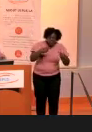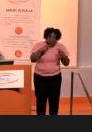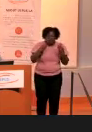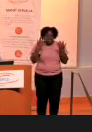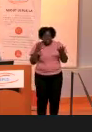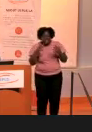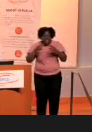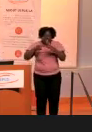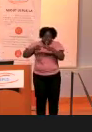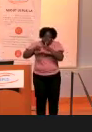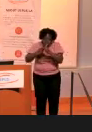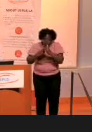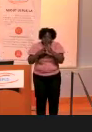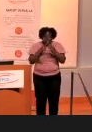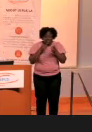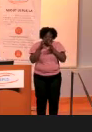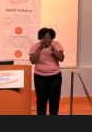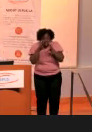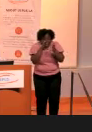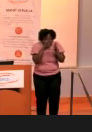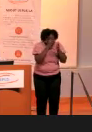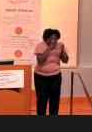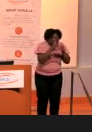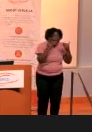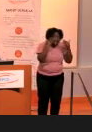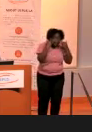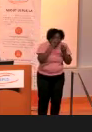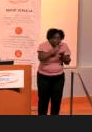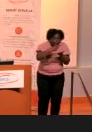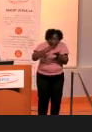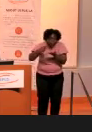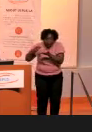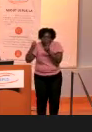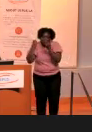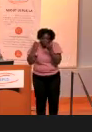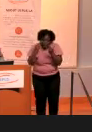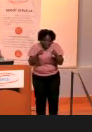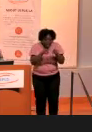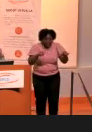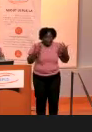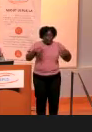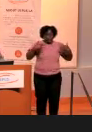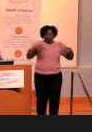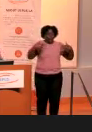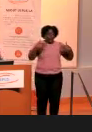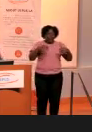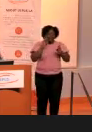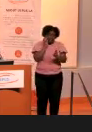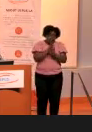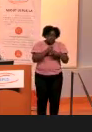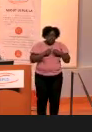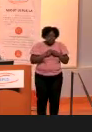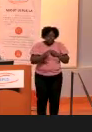people to start a lot of medications at the same time. And I think if you see the data